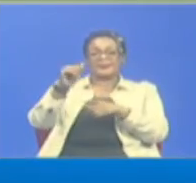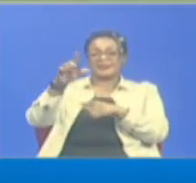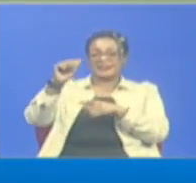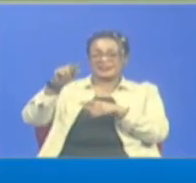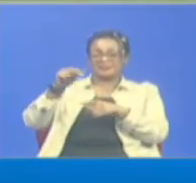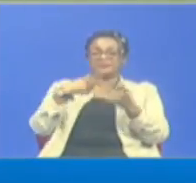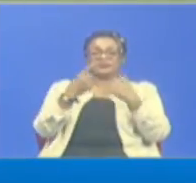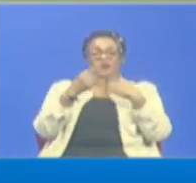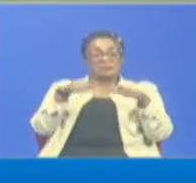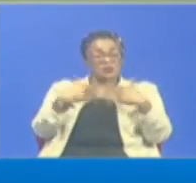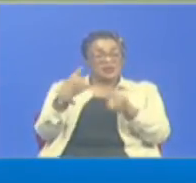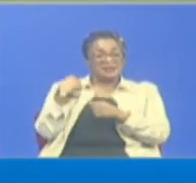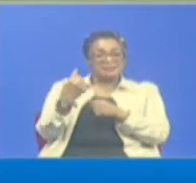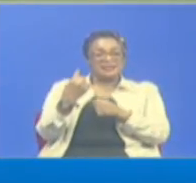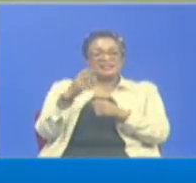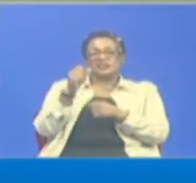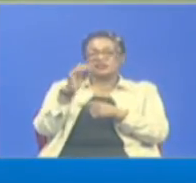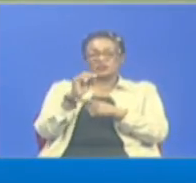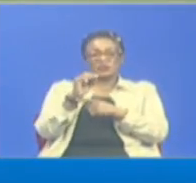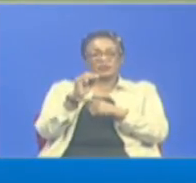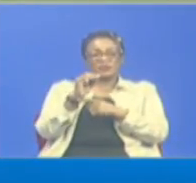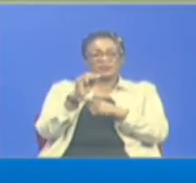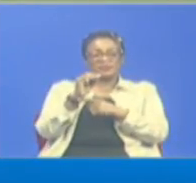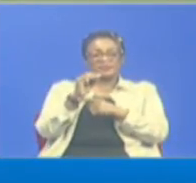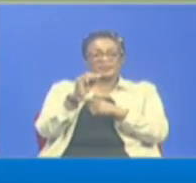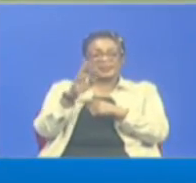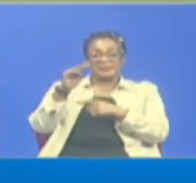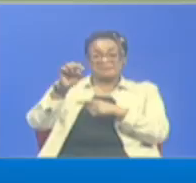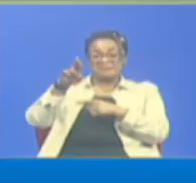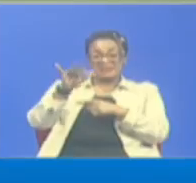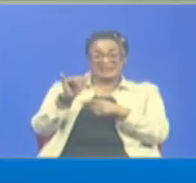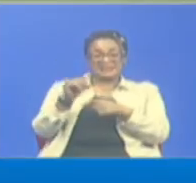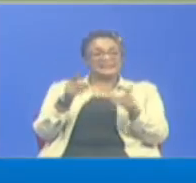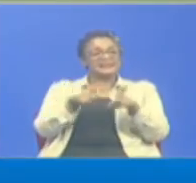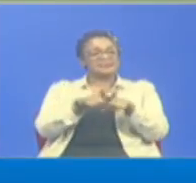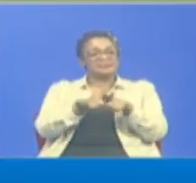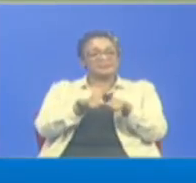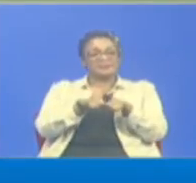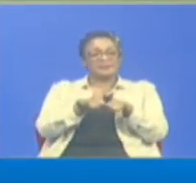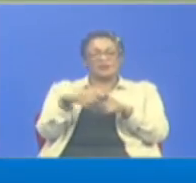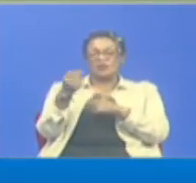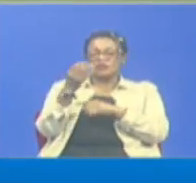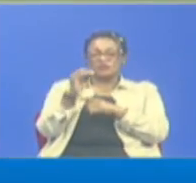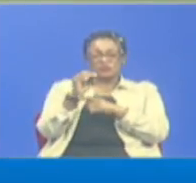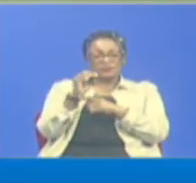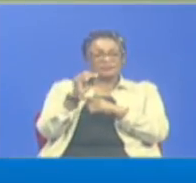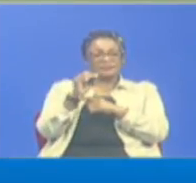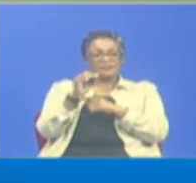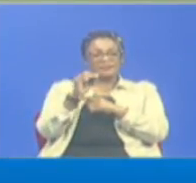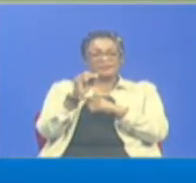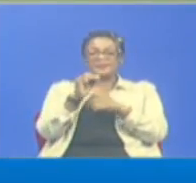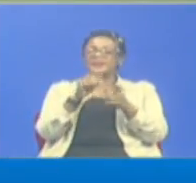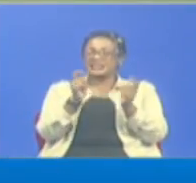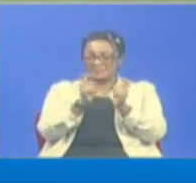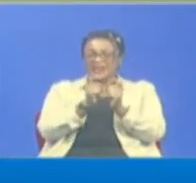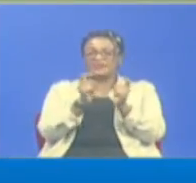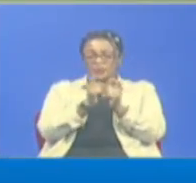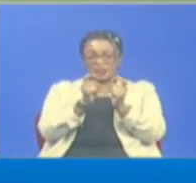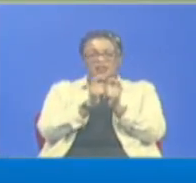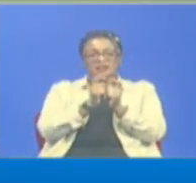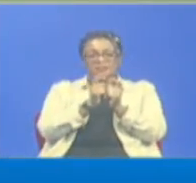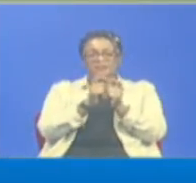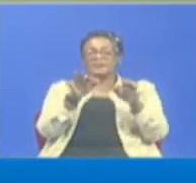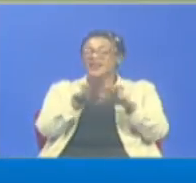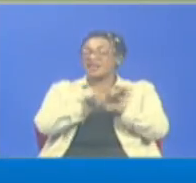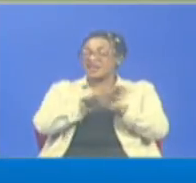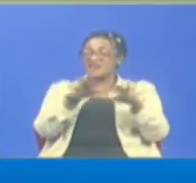statistics, and so has Madam Mercy. So it's a bit painful that everything